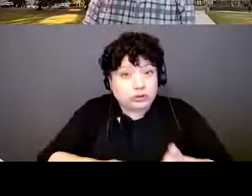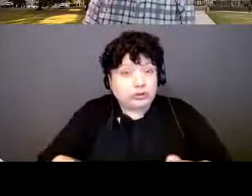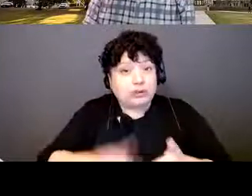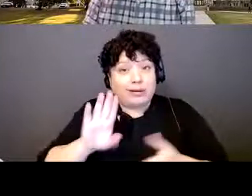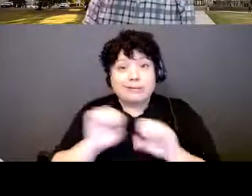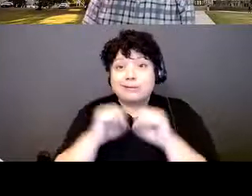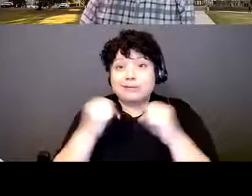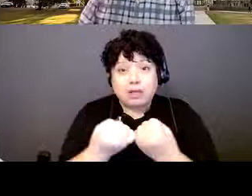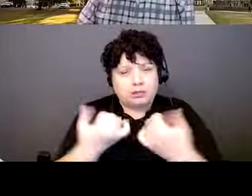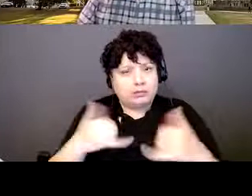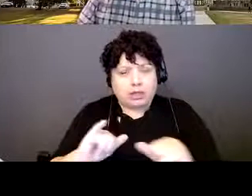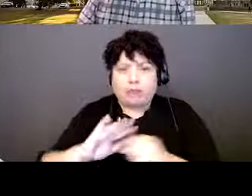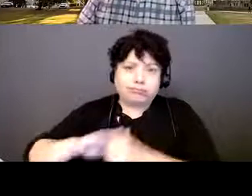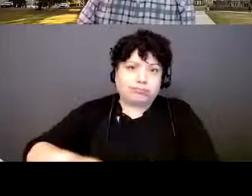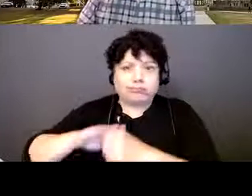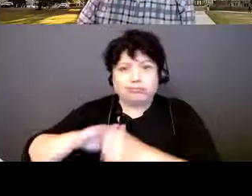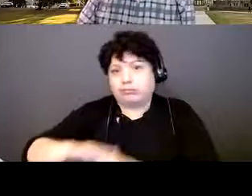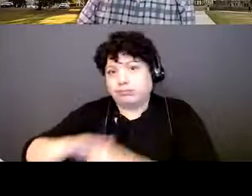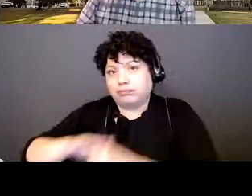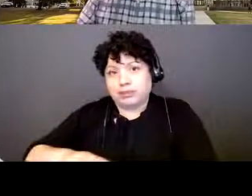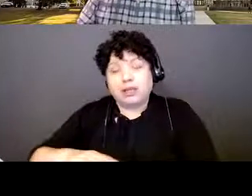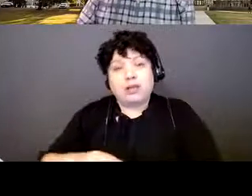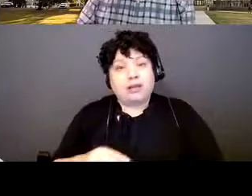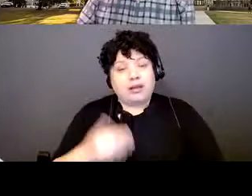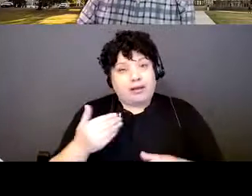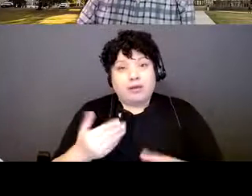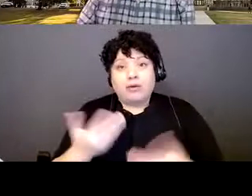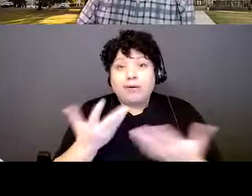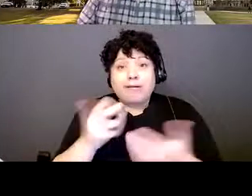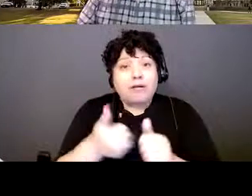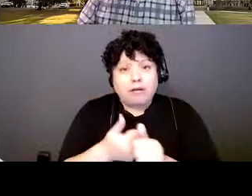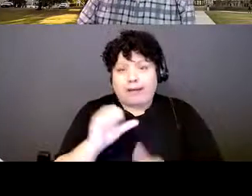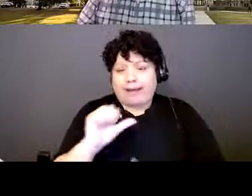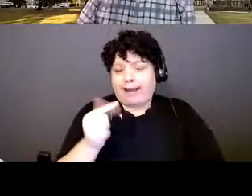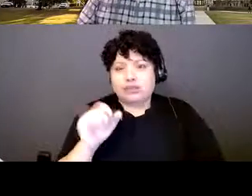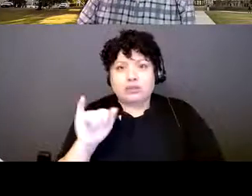place by pervasive social norms of ageism.